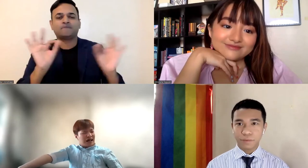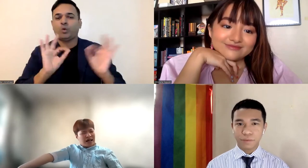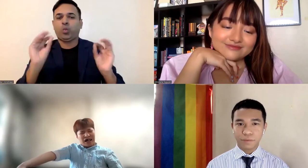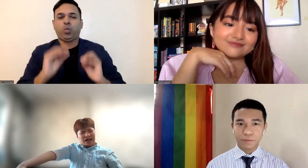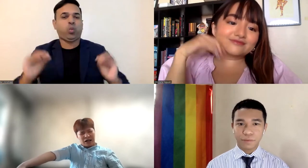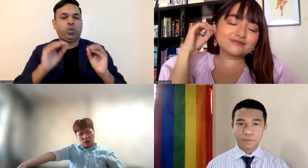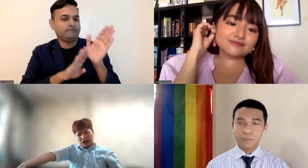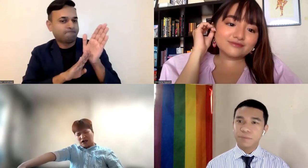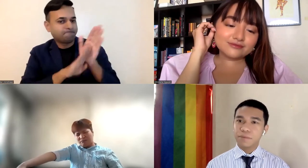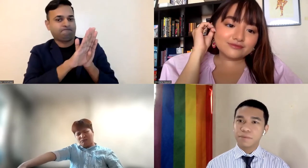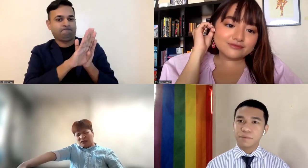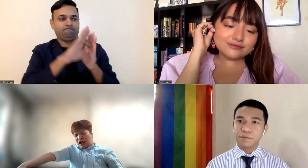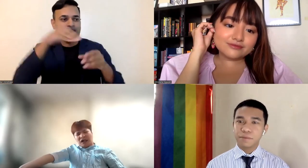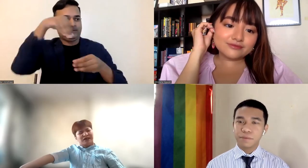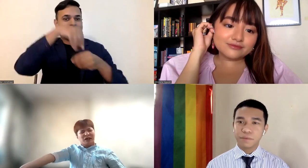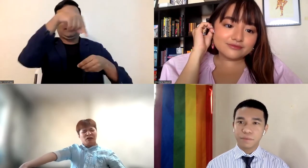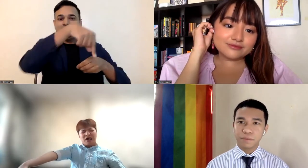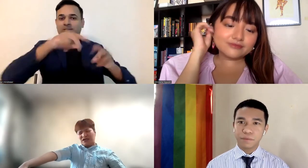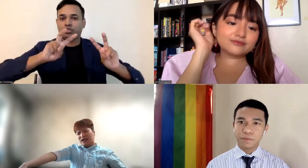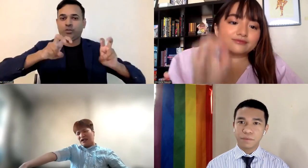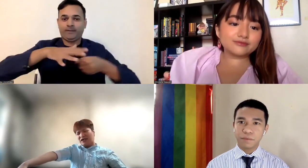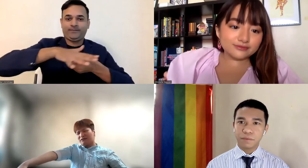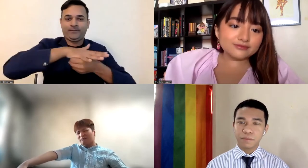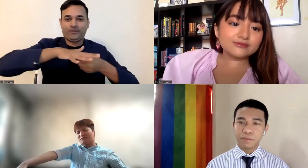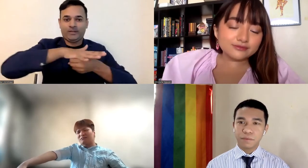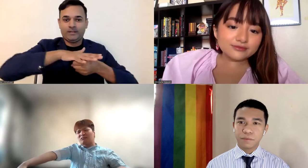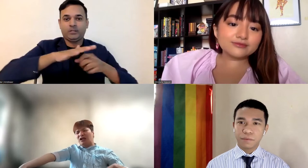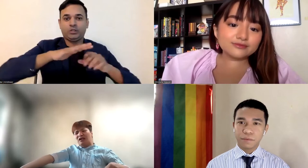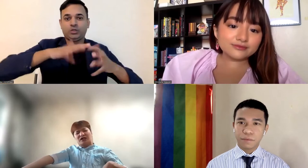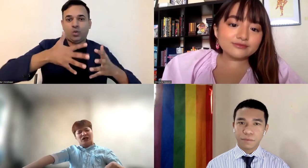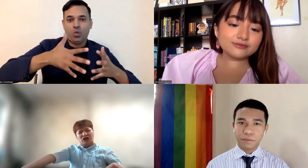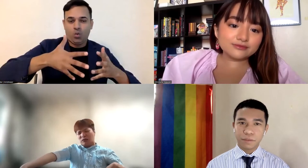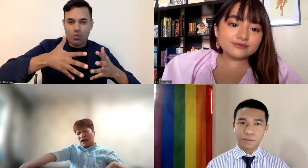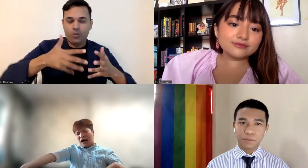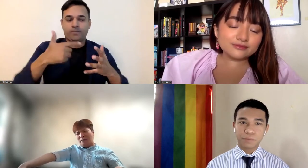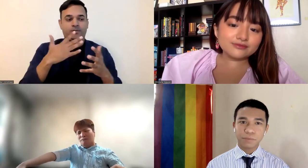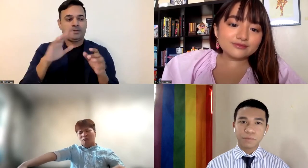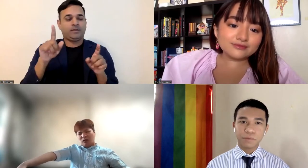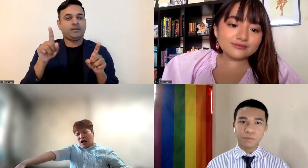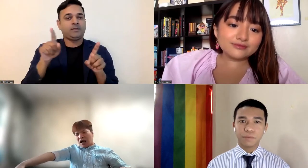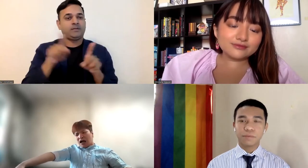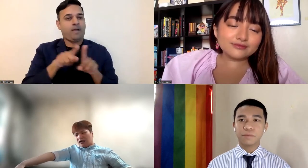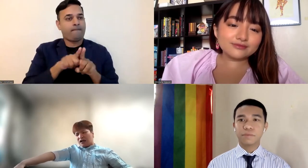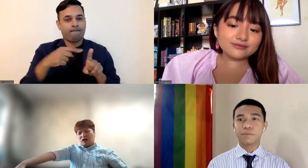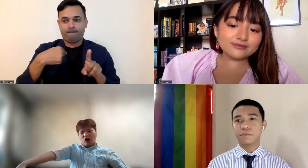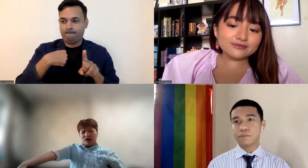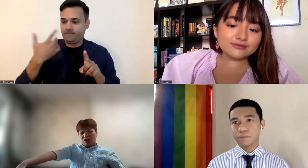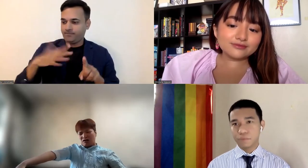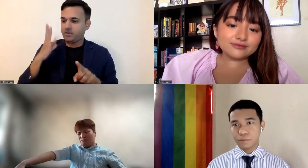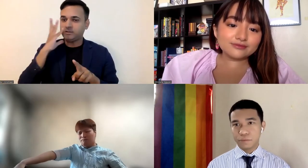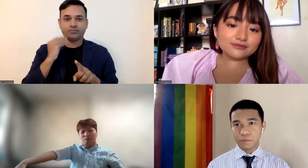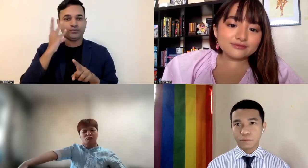I have conducted trainings, discussion, and workshops to